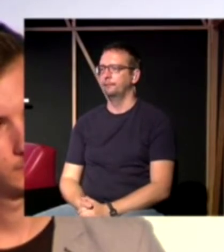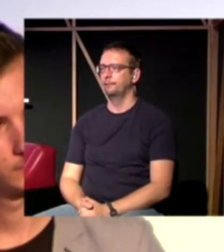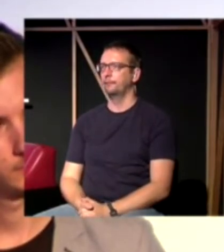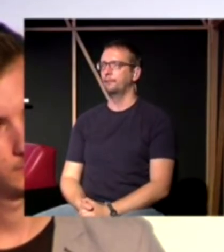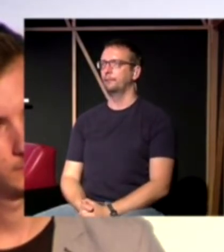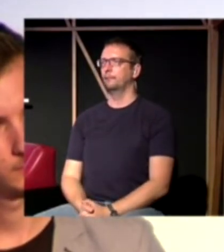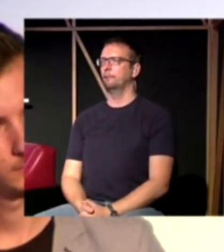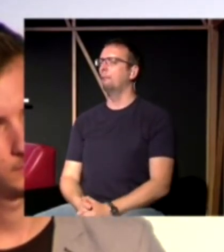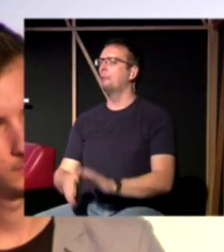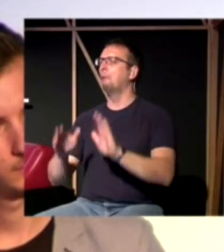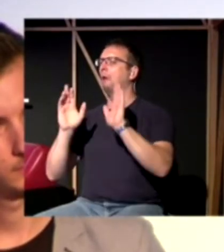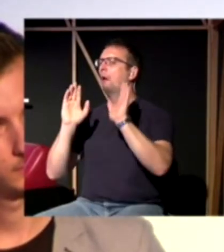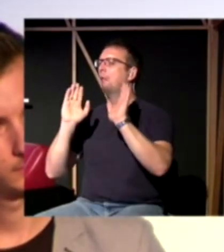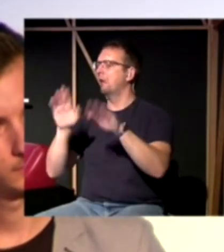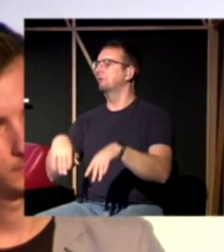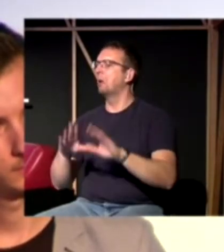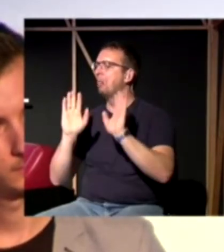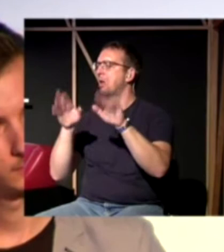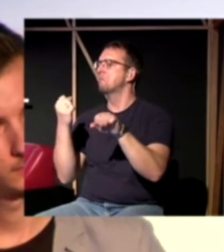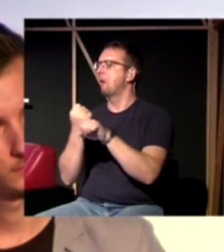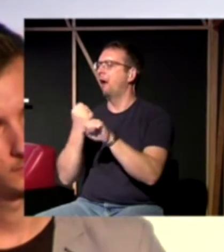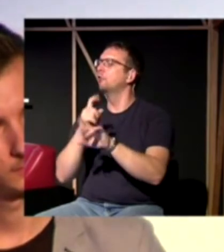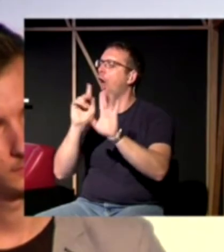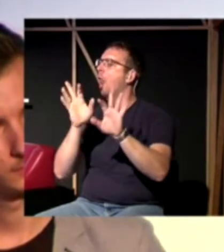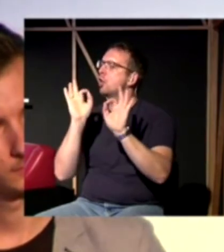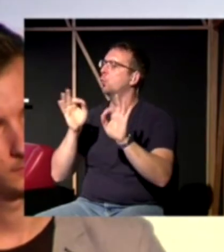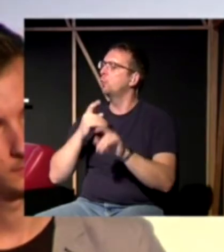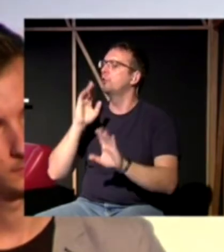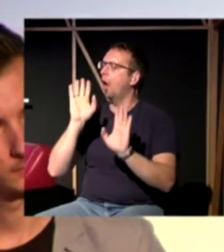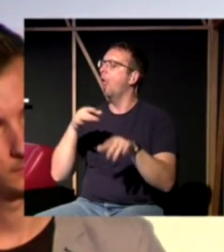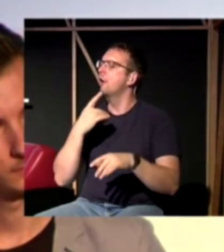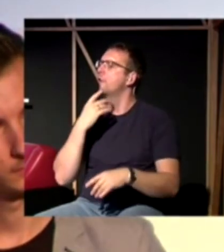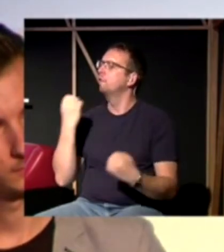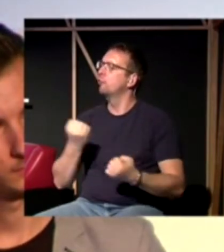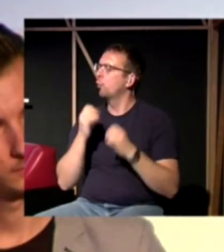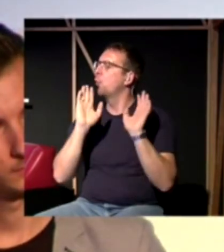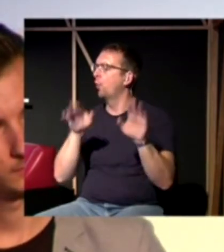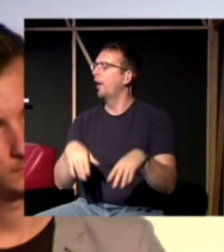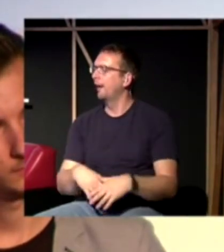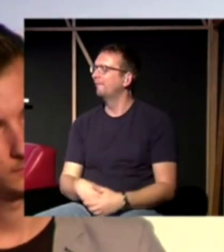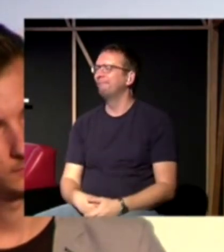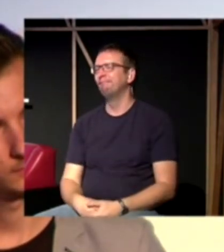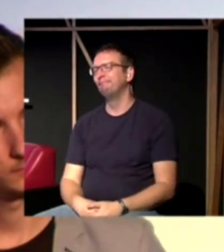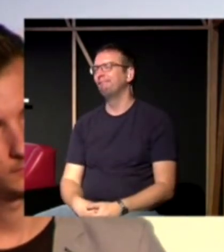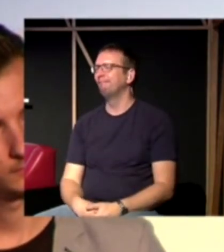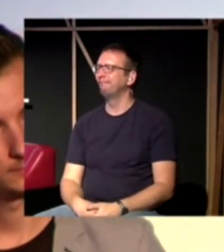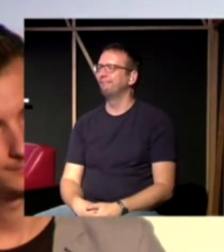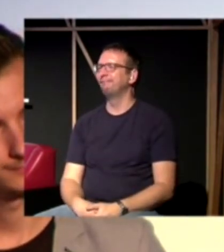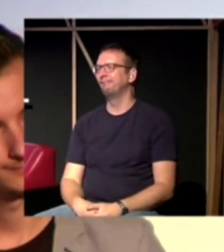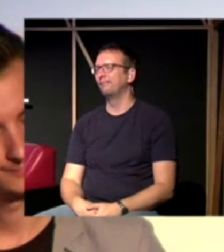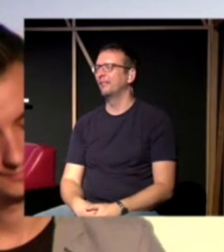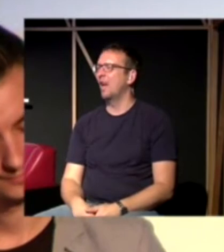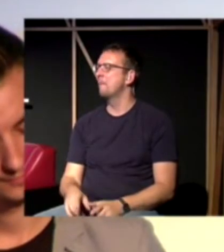You know, the amount of times that I write to a football club and say, do you have audio description? They say, no, but we have hospital radio. What does that even